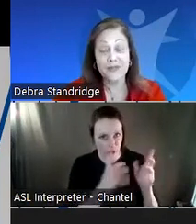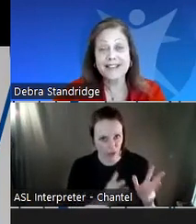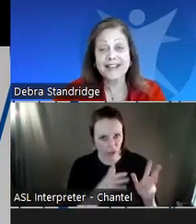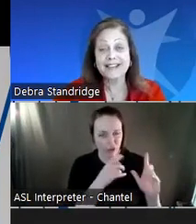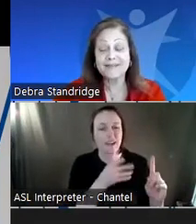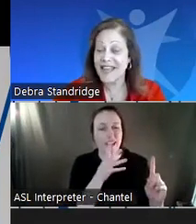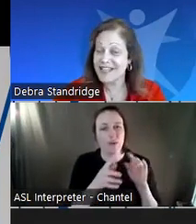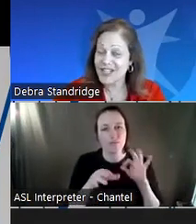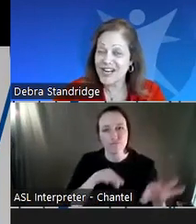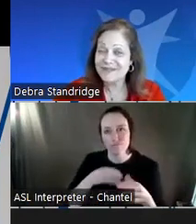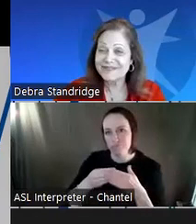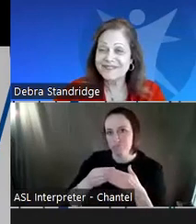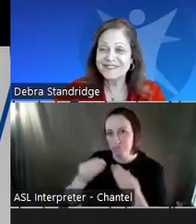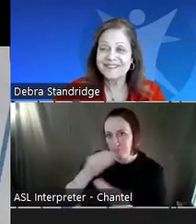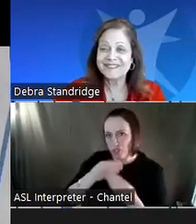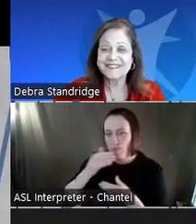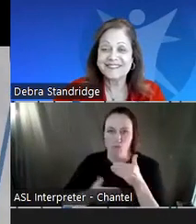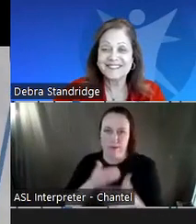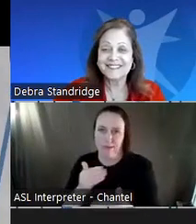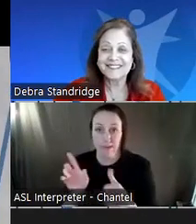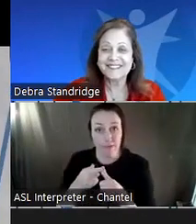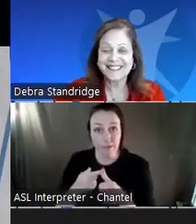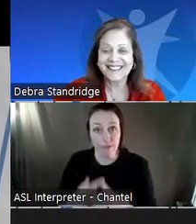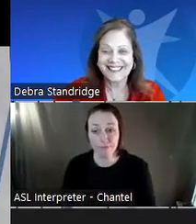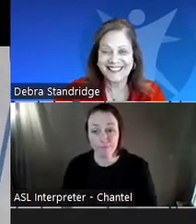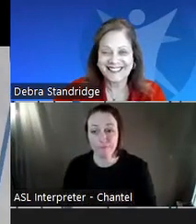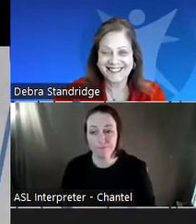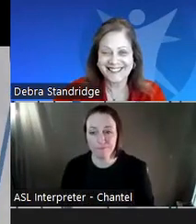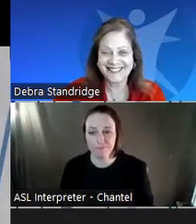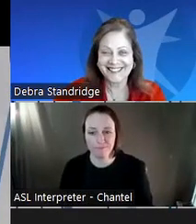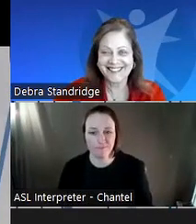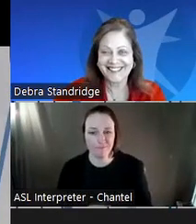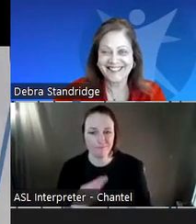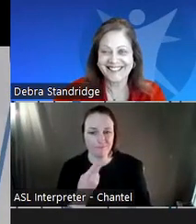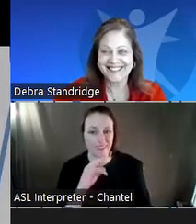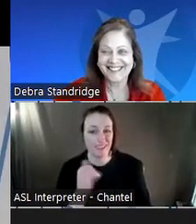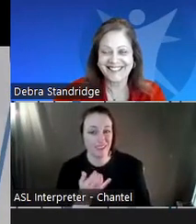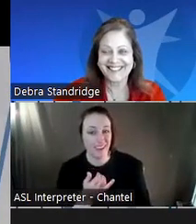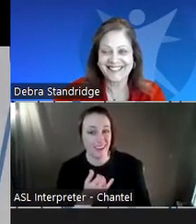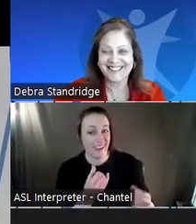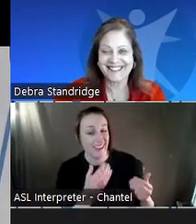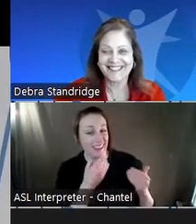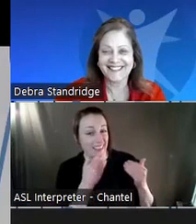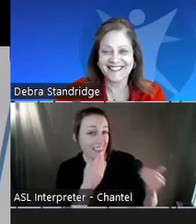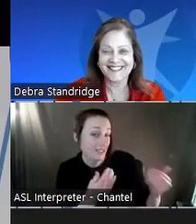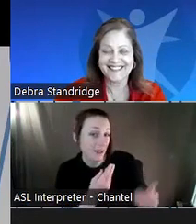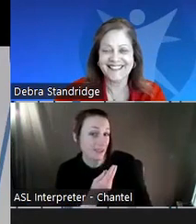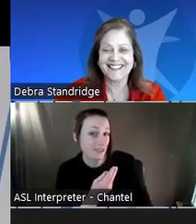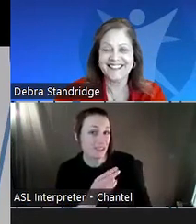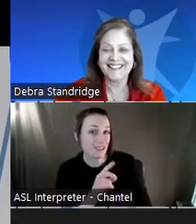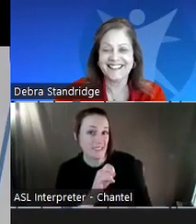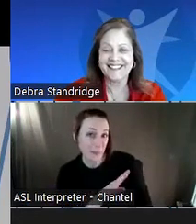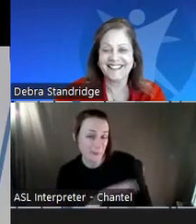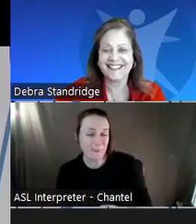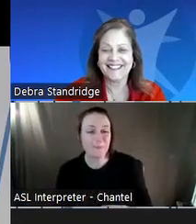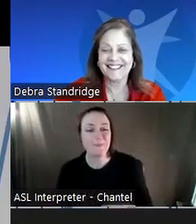budget process. H.J.? Much appreciated, Deb, and thank you. So we would like to start with, a